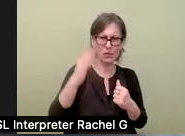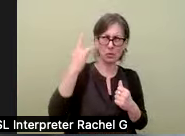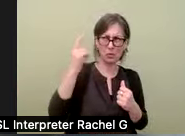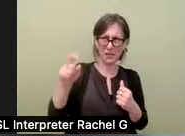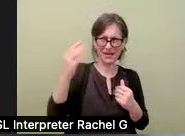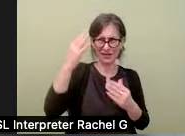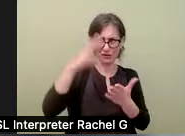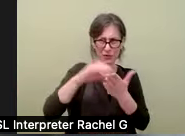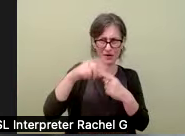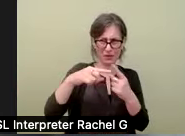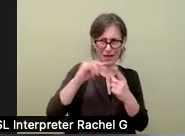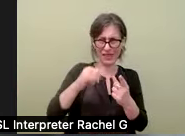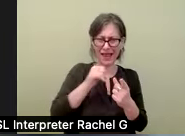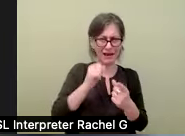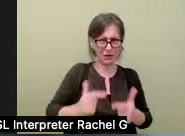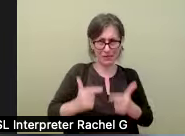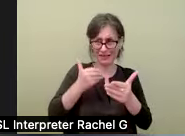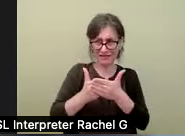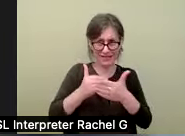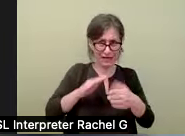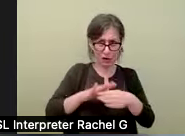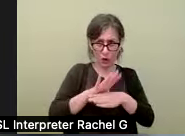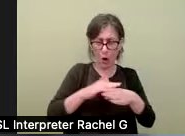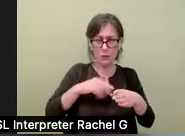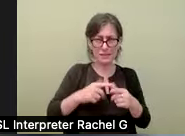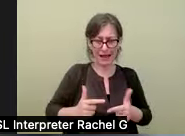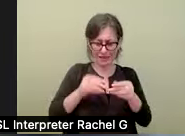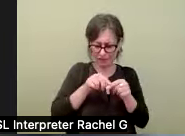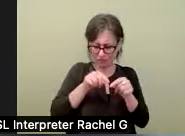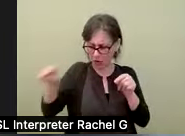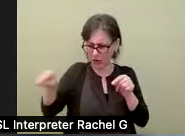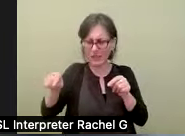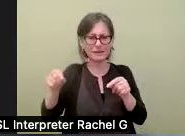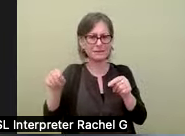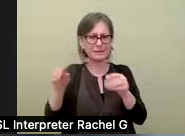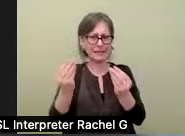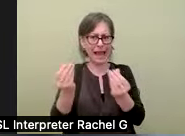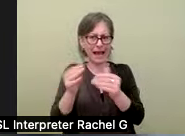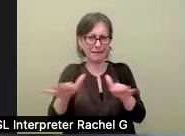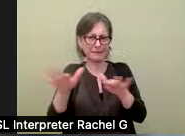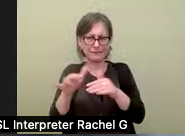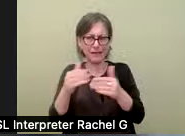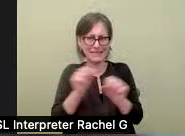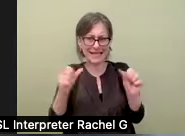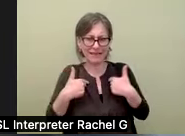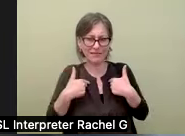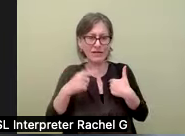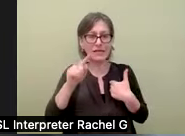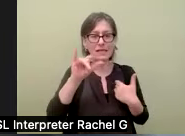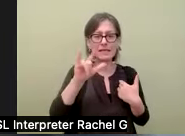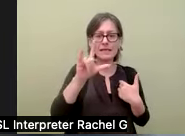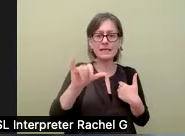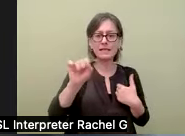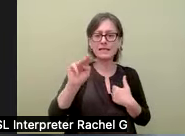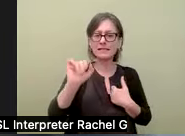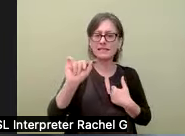about tsunamis? I don't live by the coast, I live inland, I'm safe, right? Well, Tilly Smith is a prime example of